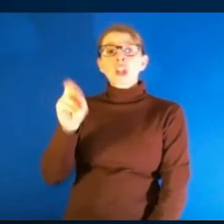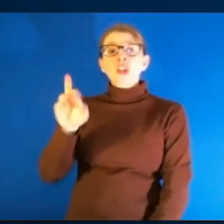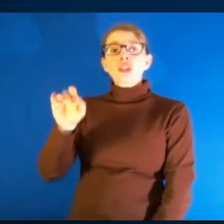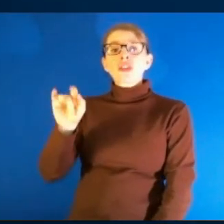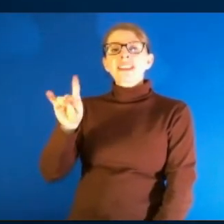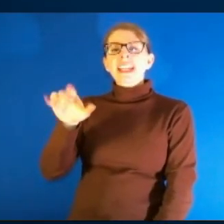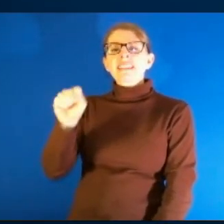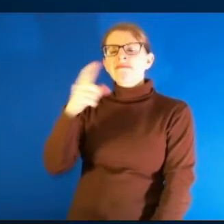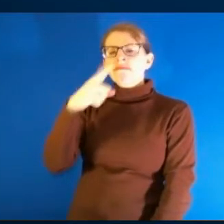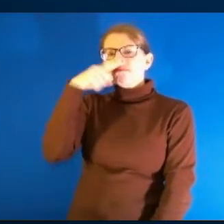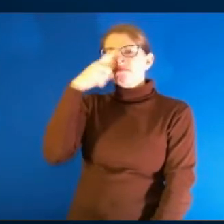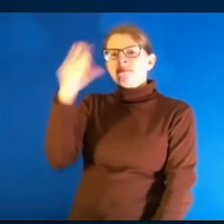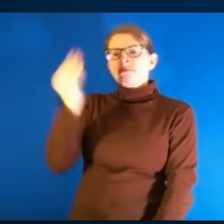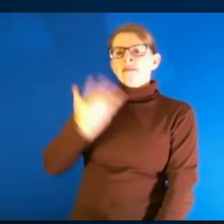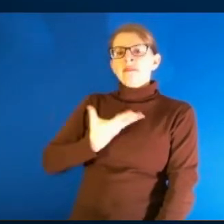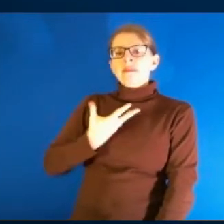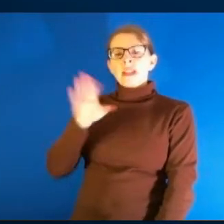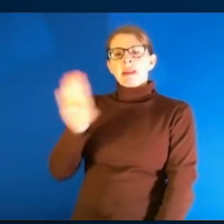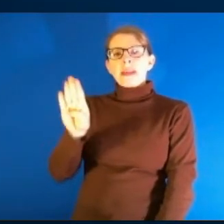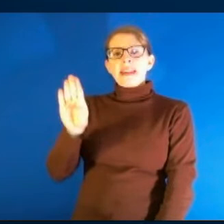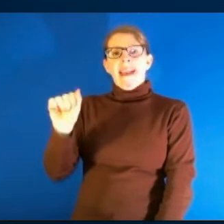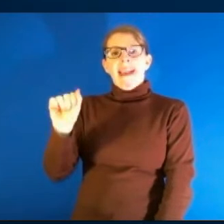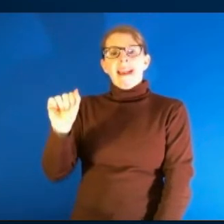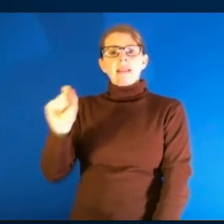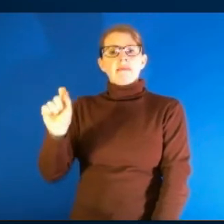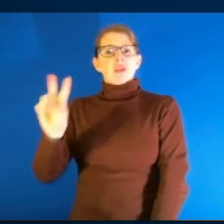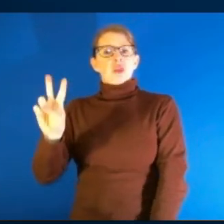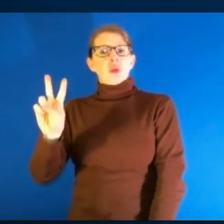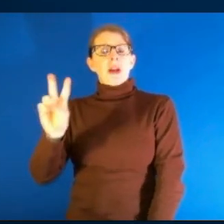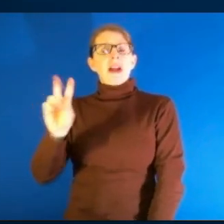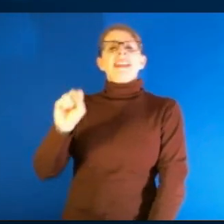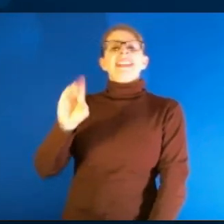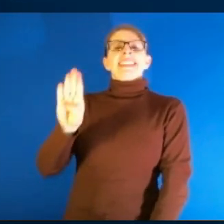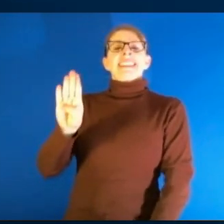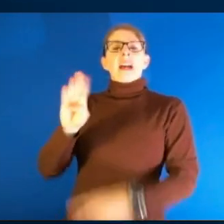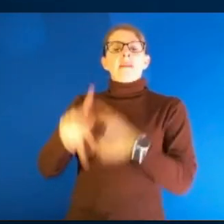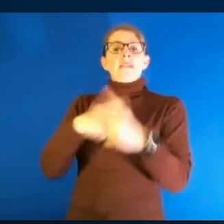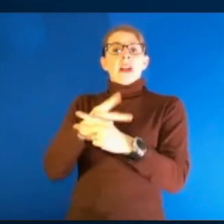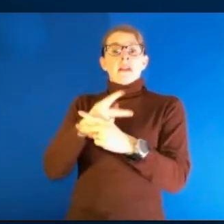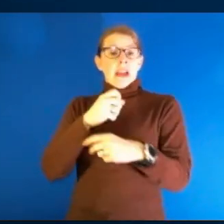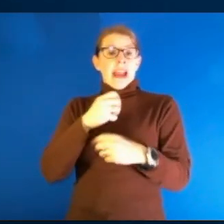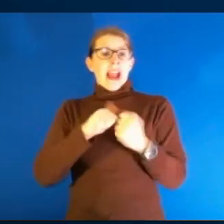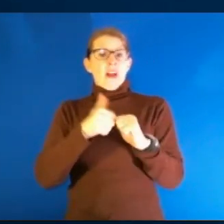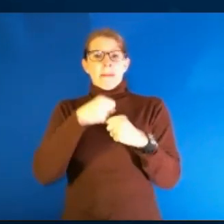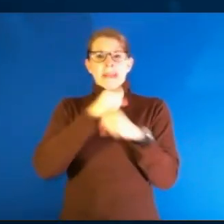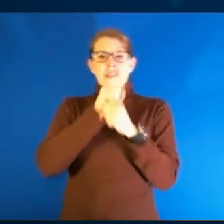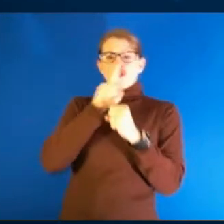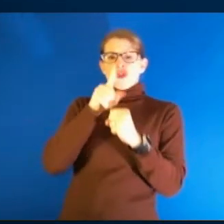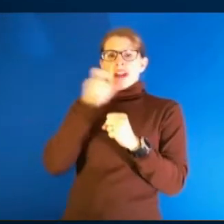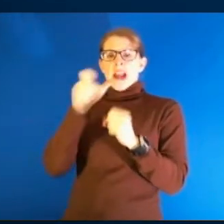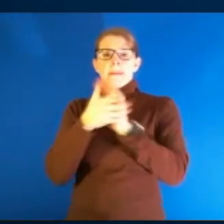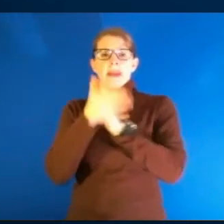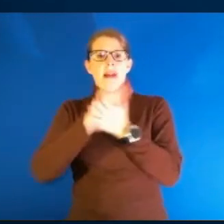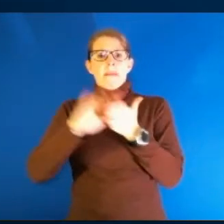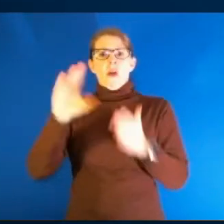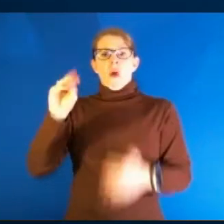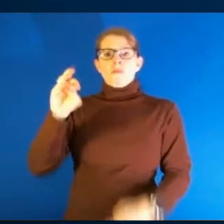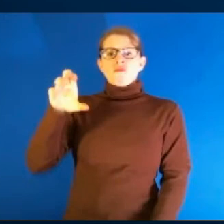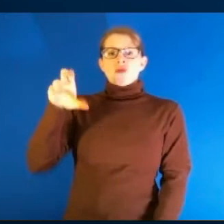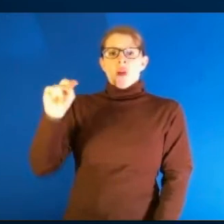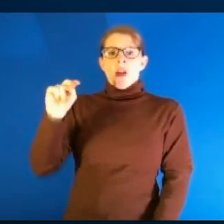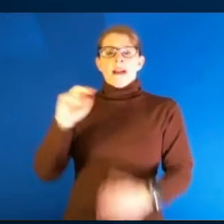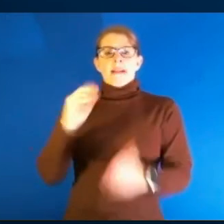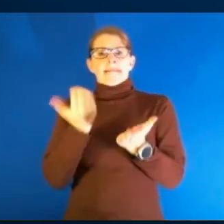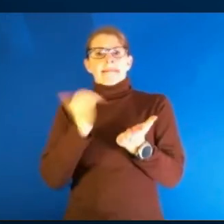us on the BA2 subvariant? How are we making sure that this doesn't turn into another Omicron? What can people do? We're getting